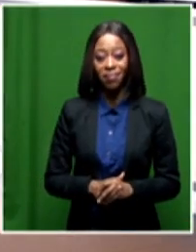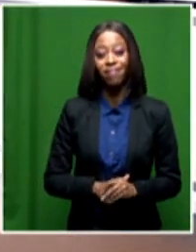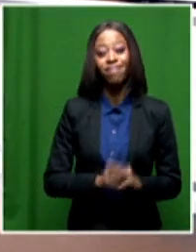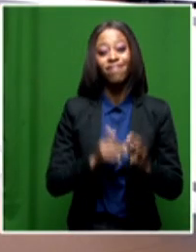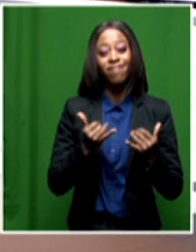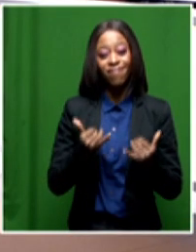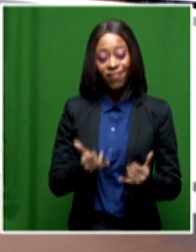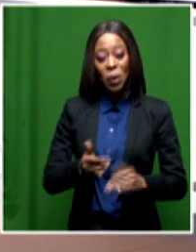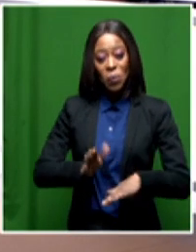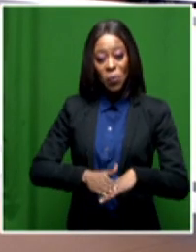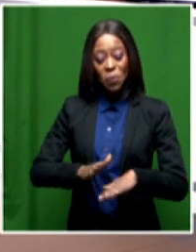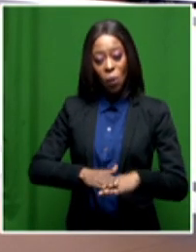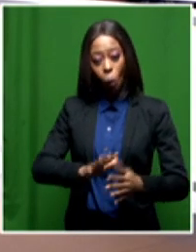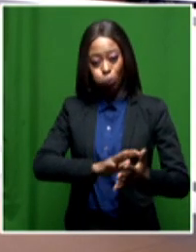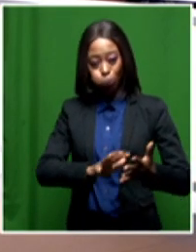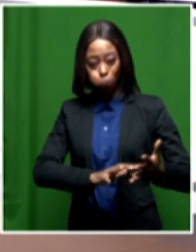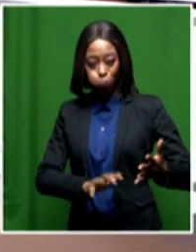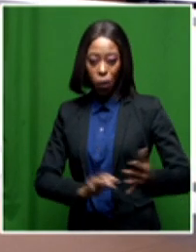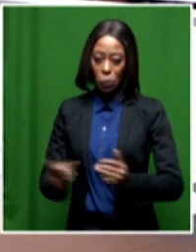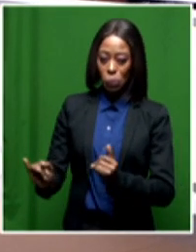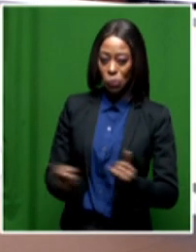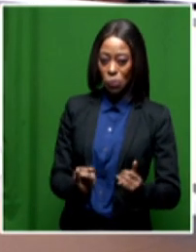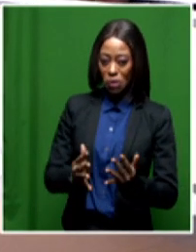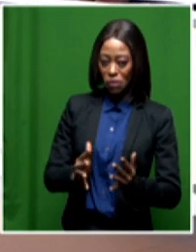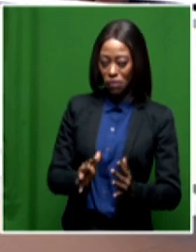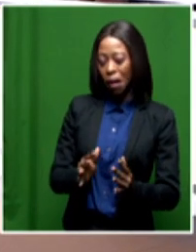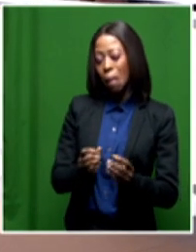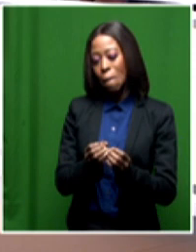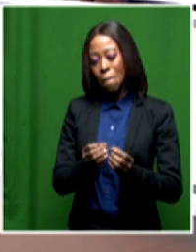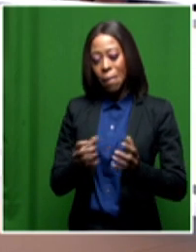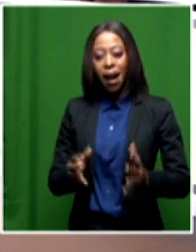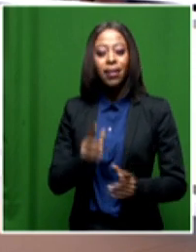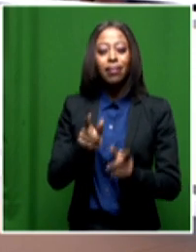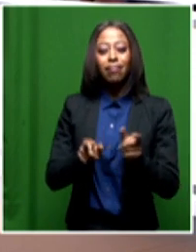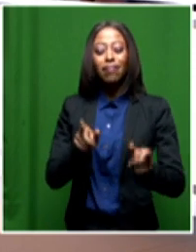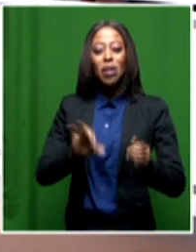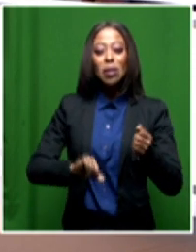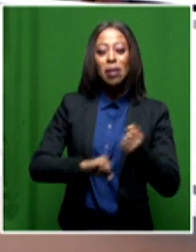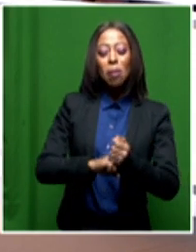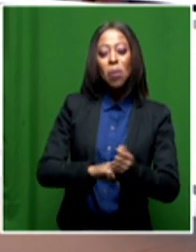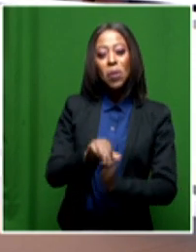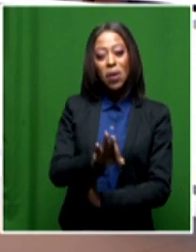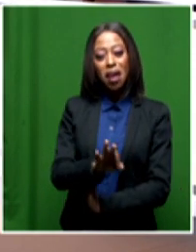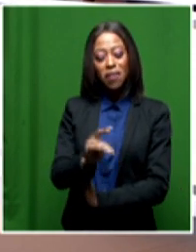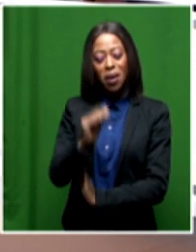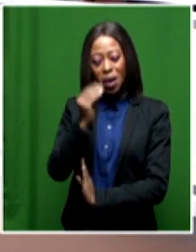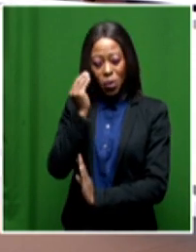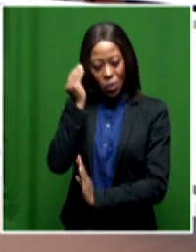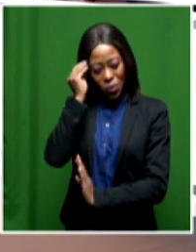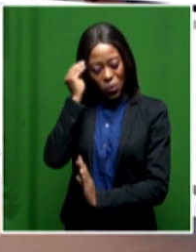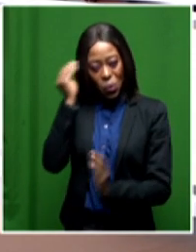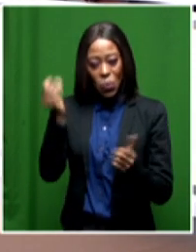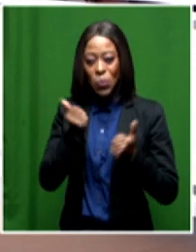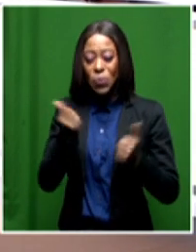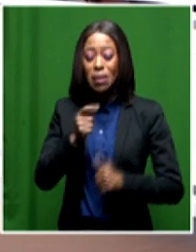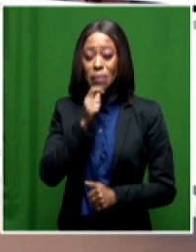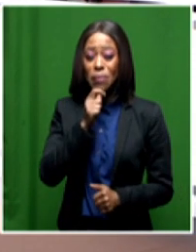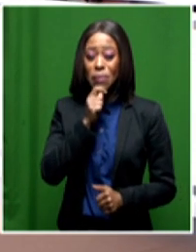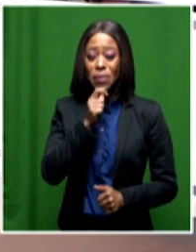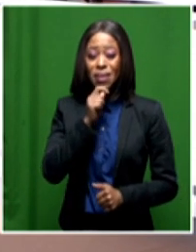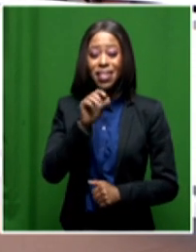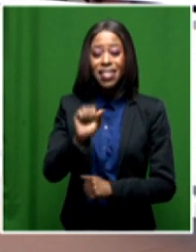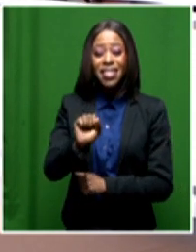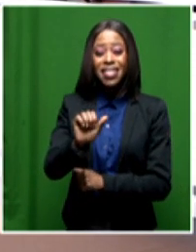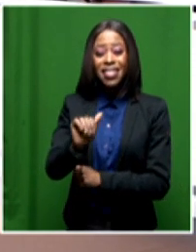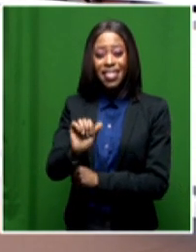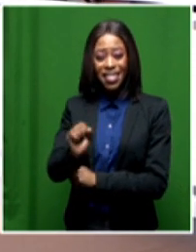Now, to take this story forward, we have invited a face that many South African Formula One fans will be familiar with. Good morning, Sasha Martinengo,